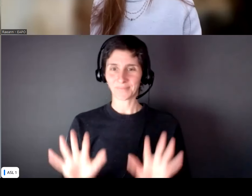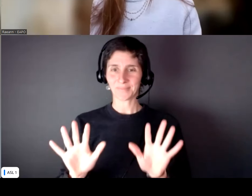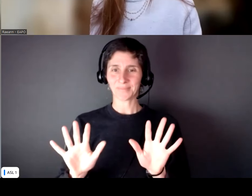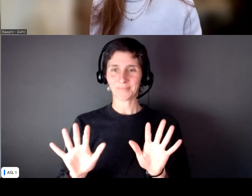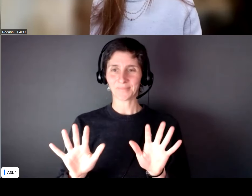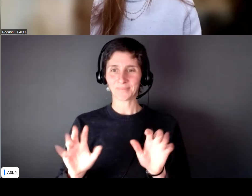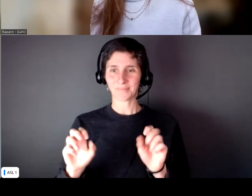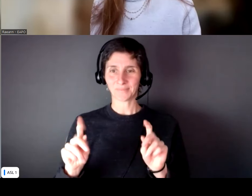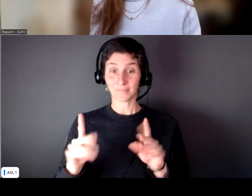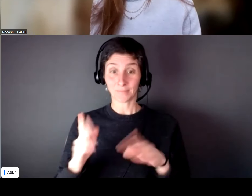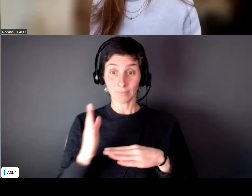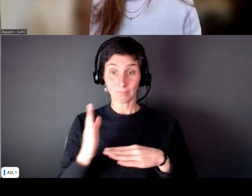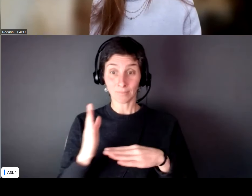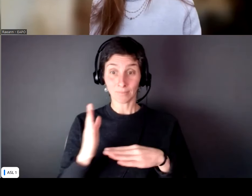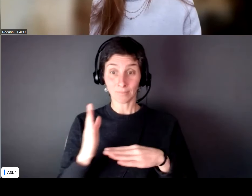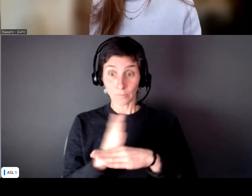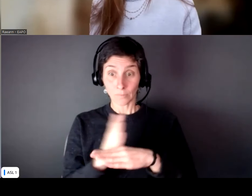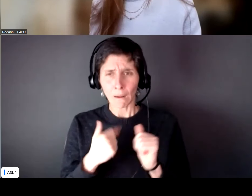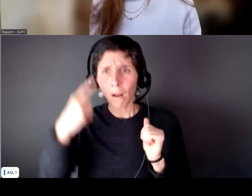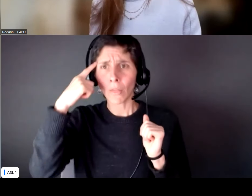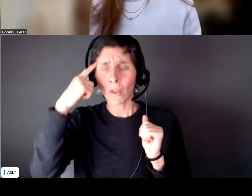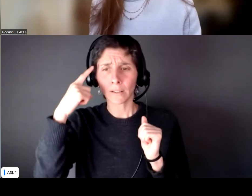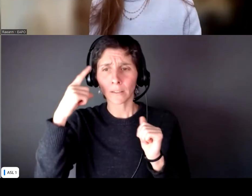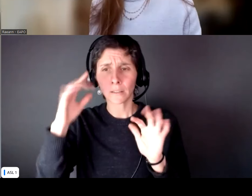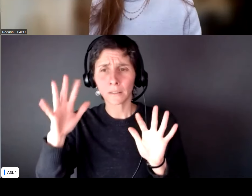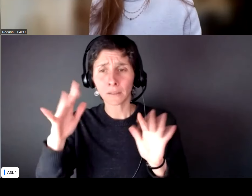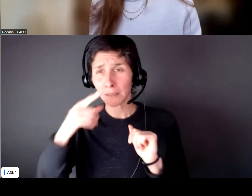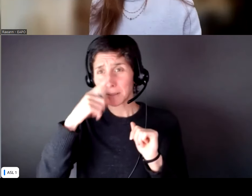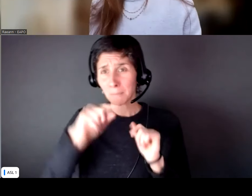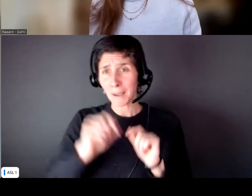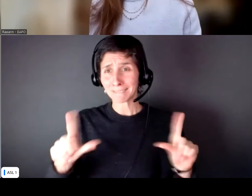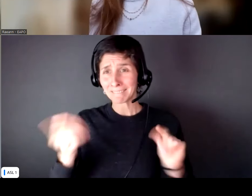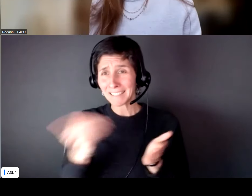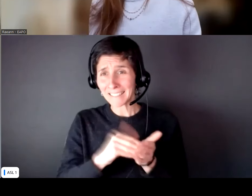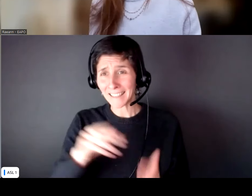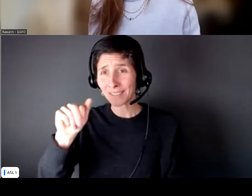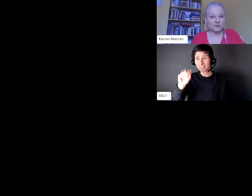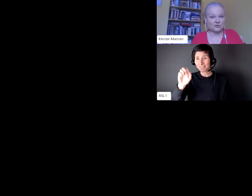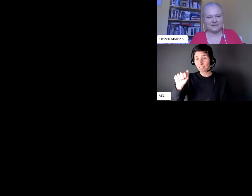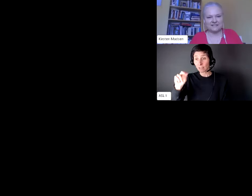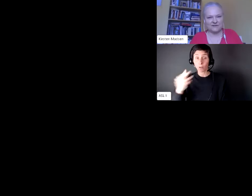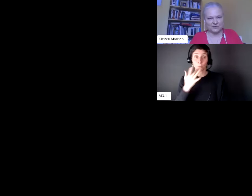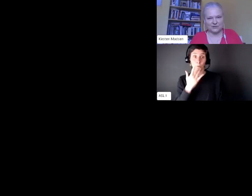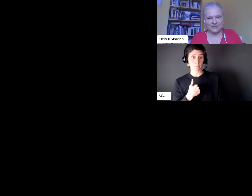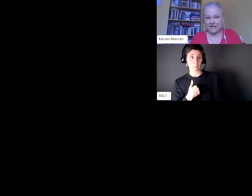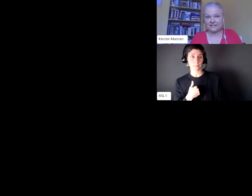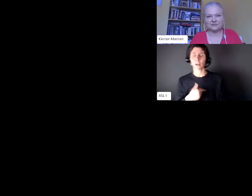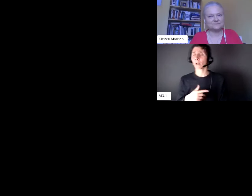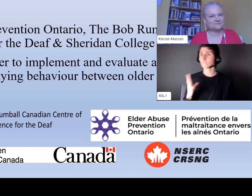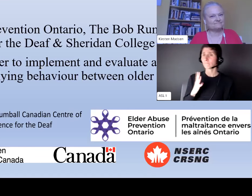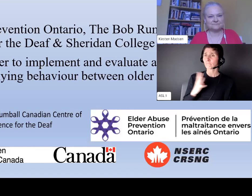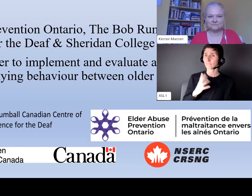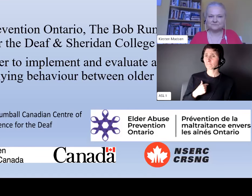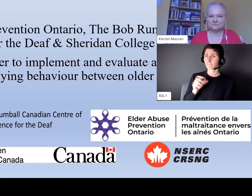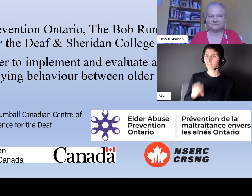is the screen, I thought it was, can you put the screen back, Rayanne? Sorry. Or do you want me to? Nope, that's fine.